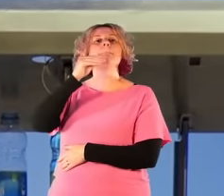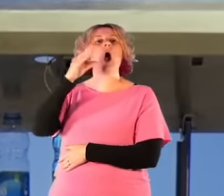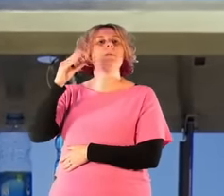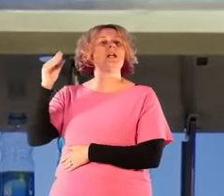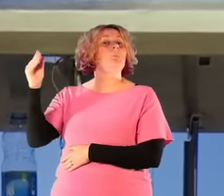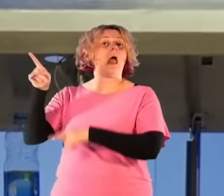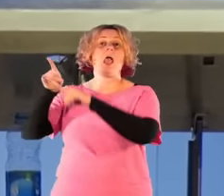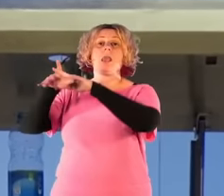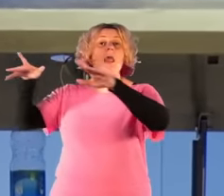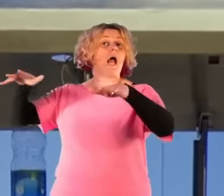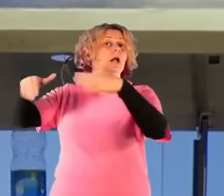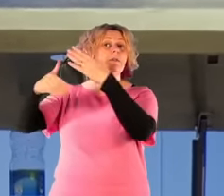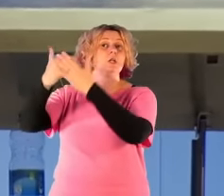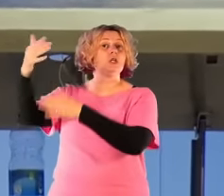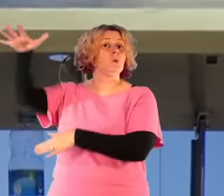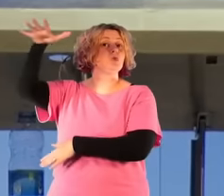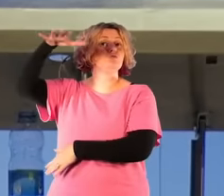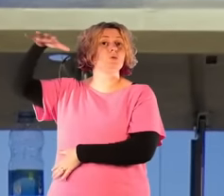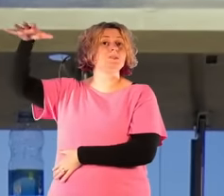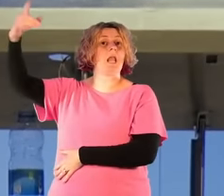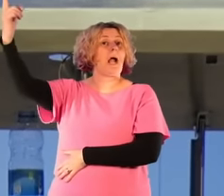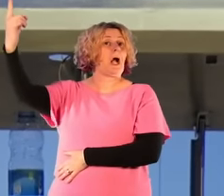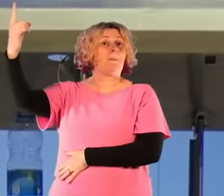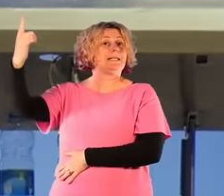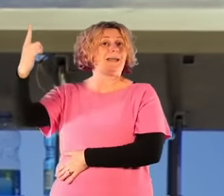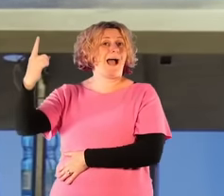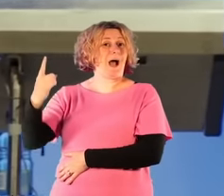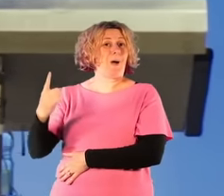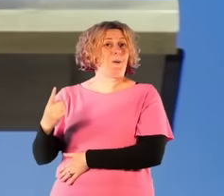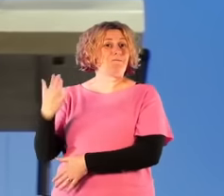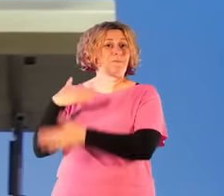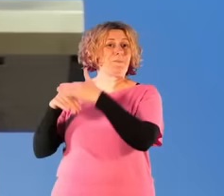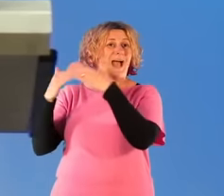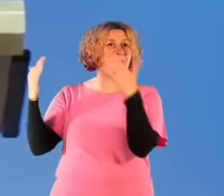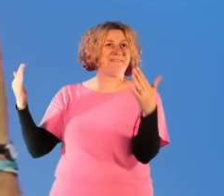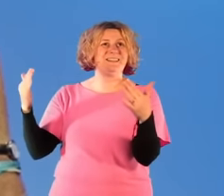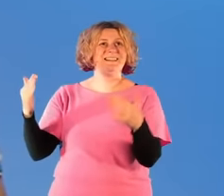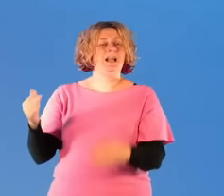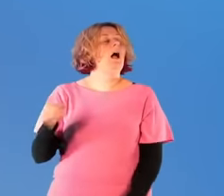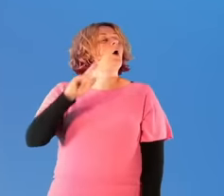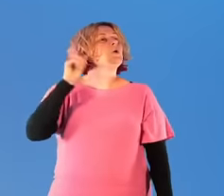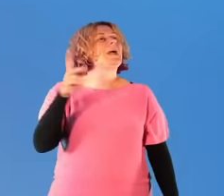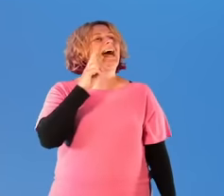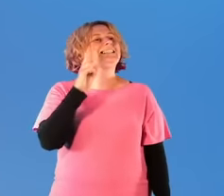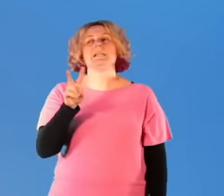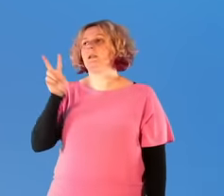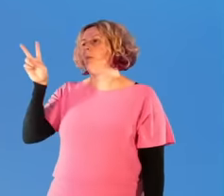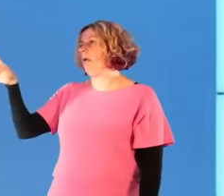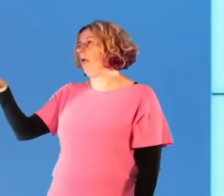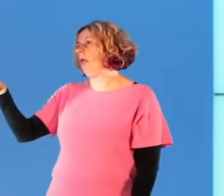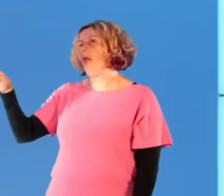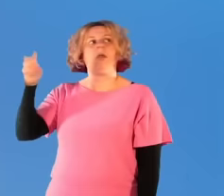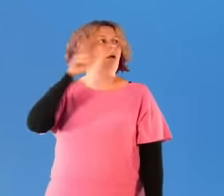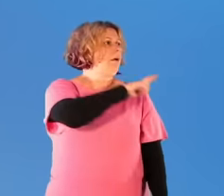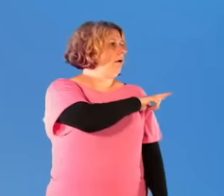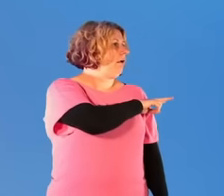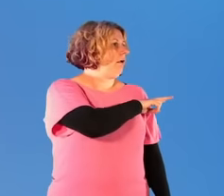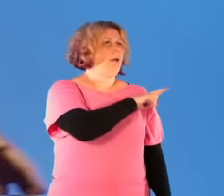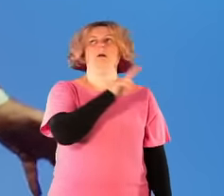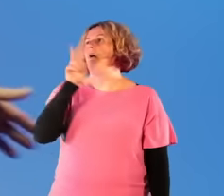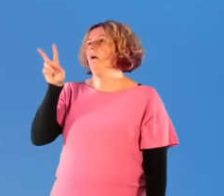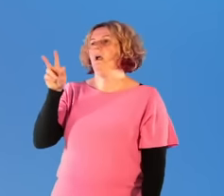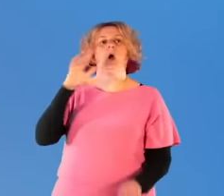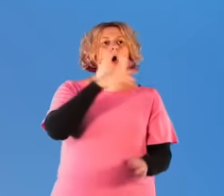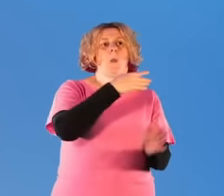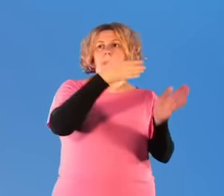coming down out of heaven. You can't see them both at the same time. If you're looking at the city, you can't see the hills.